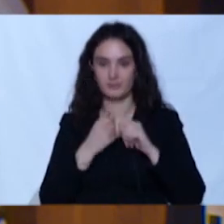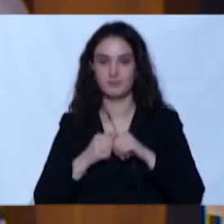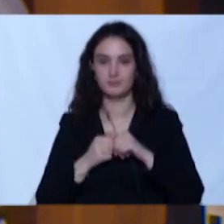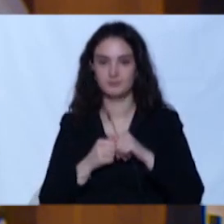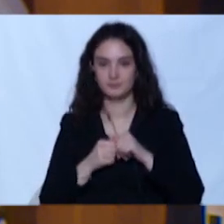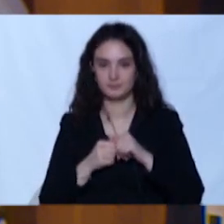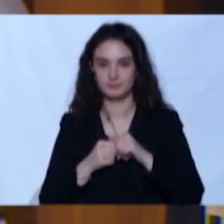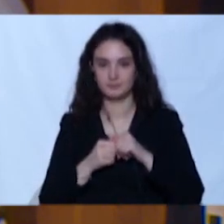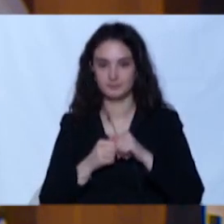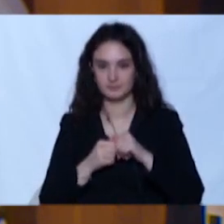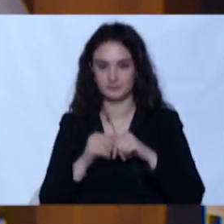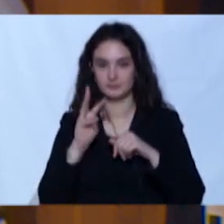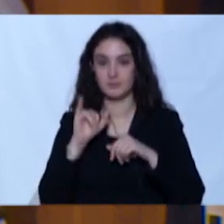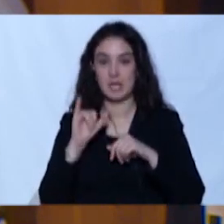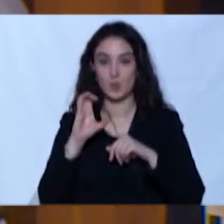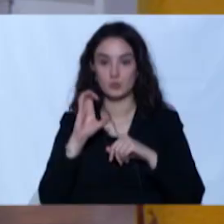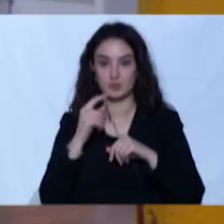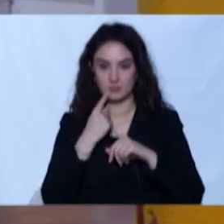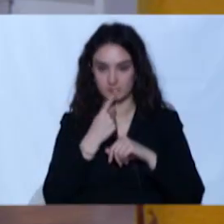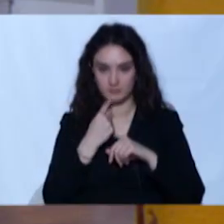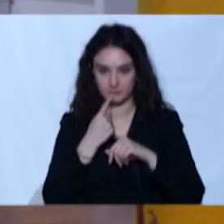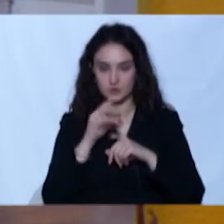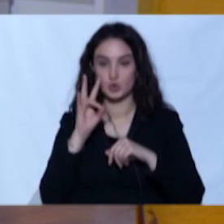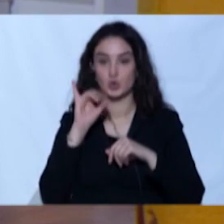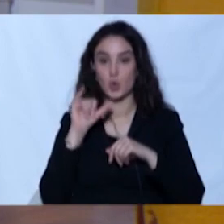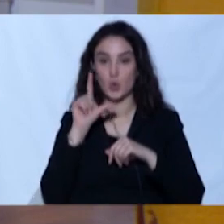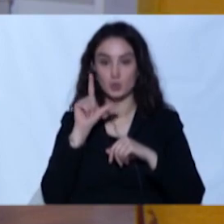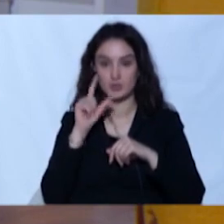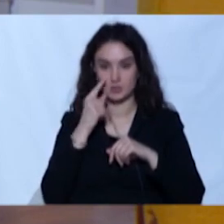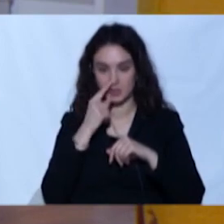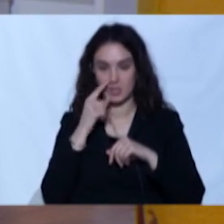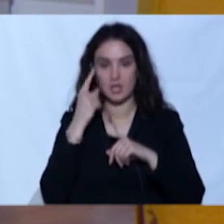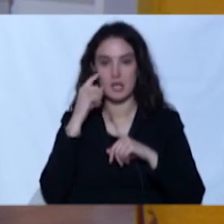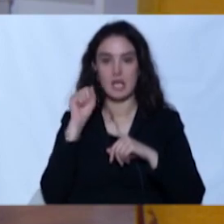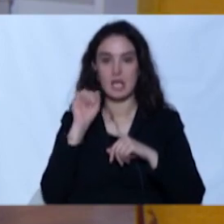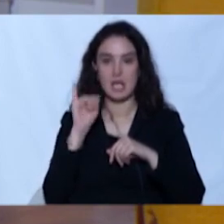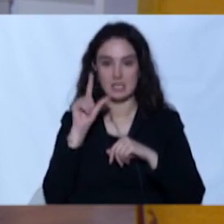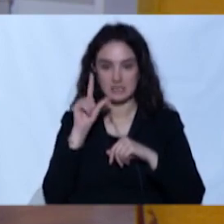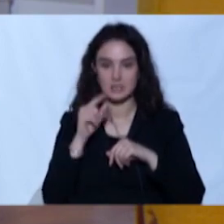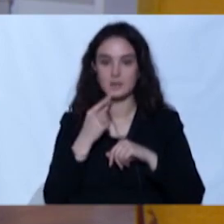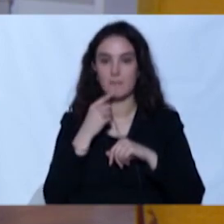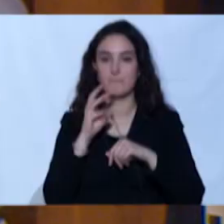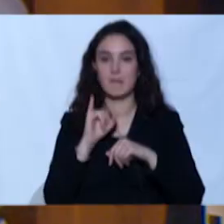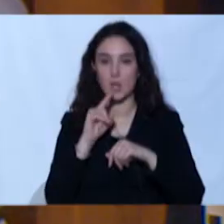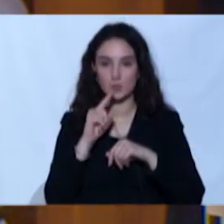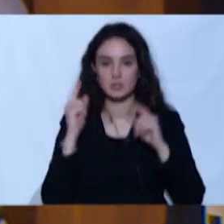eyes, nose, mouth. Nose, eyes, nose, mouth, ears.